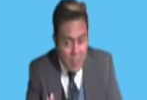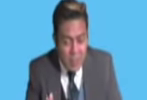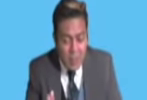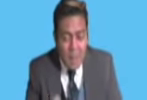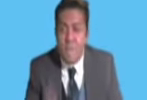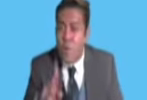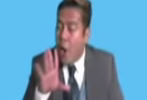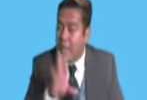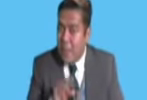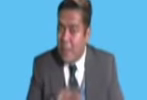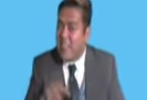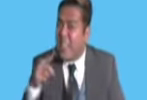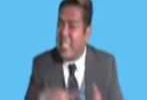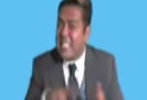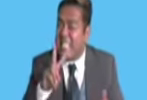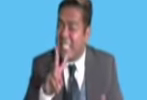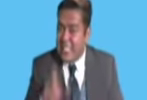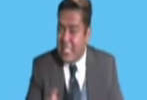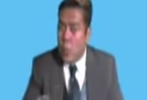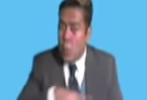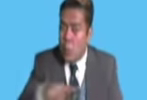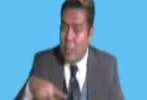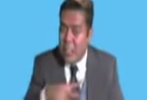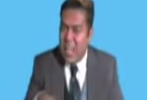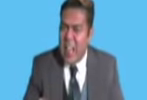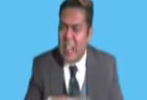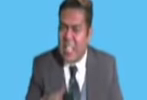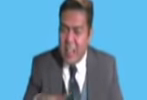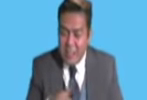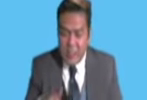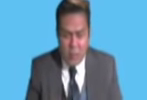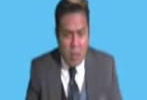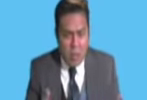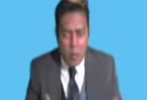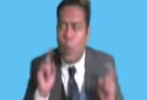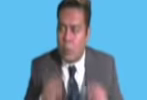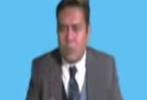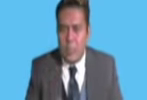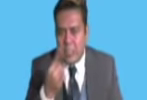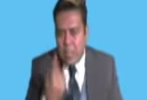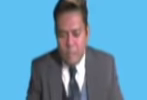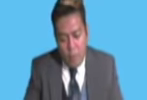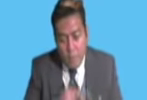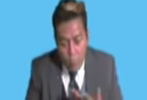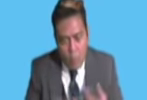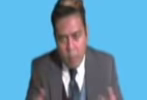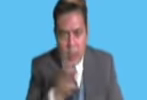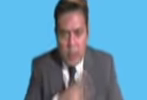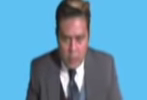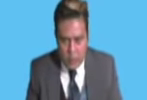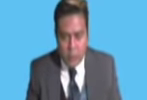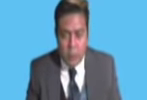Honorable Speaker, the TC Winston Disaster Management Program was a disaster. The Help for